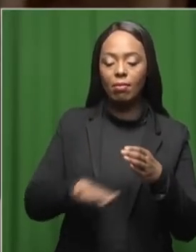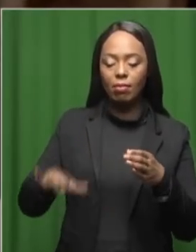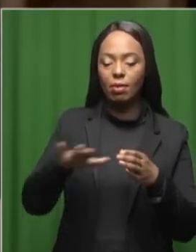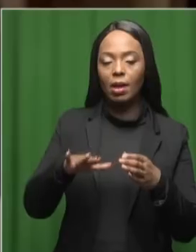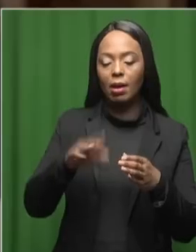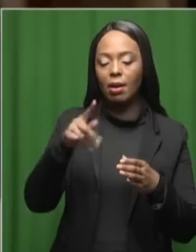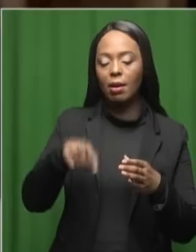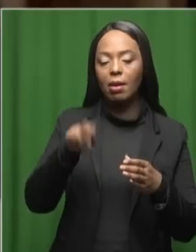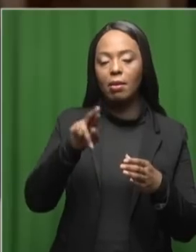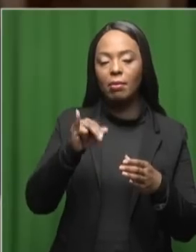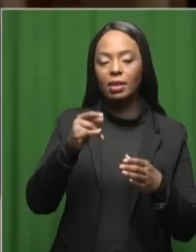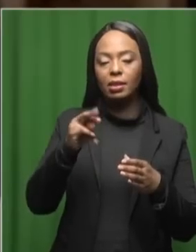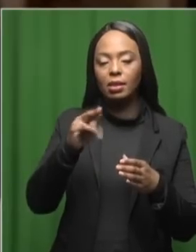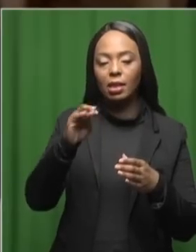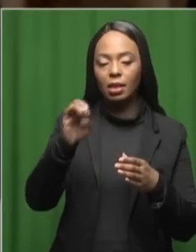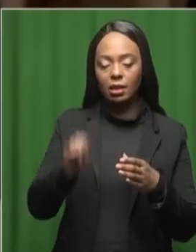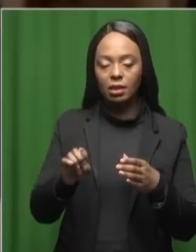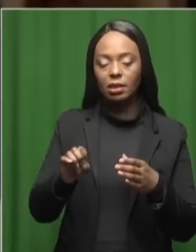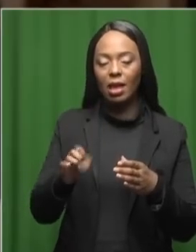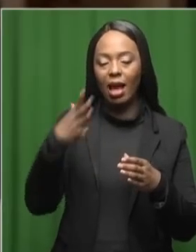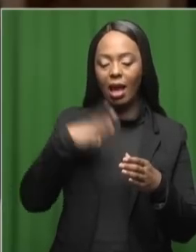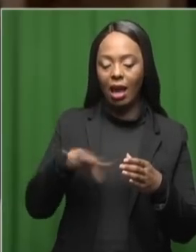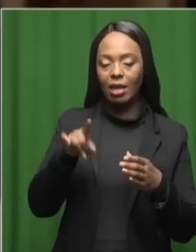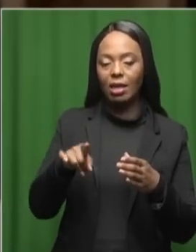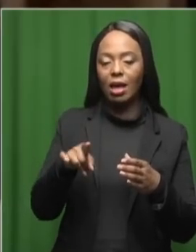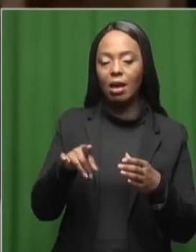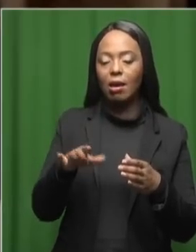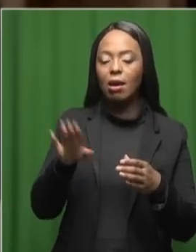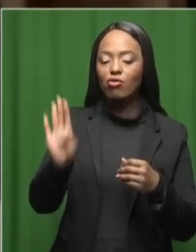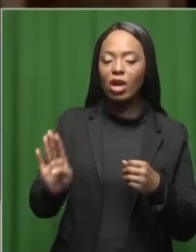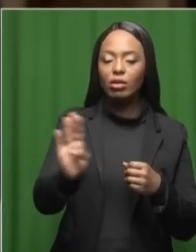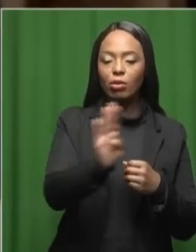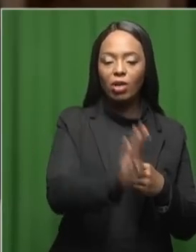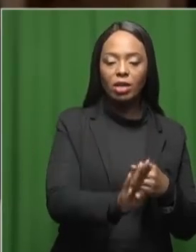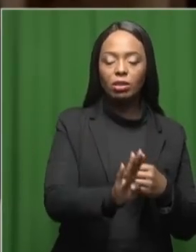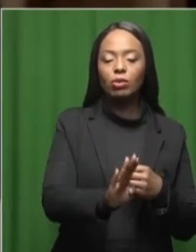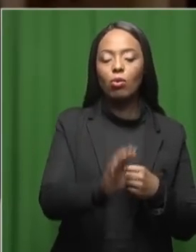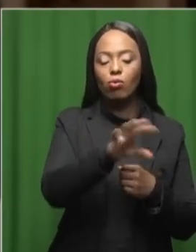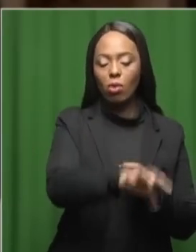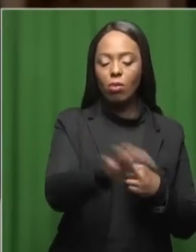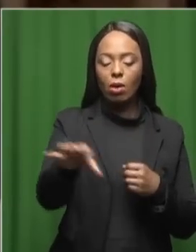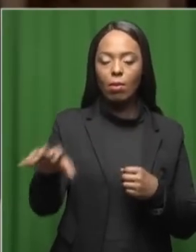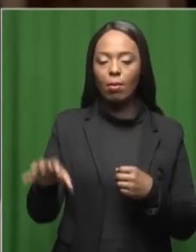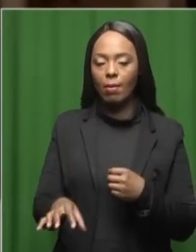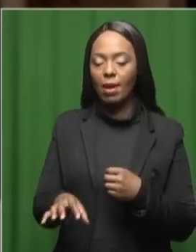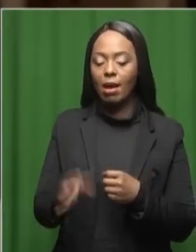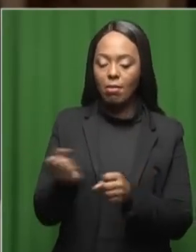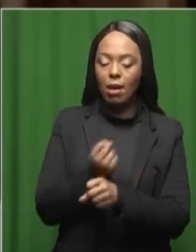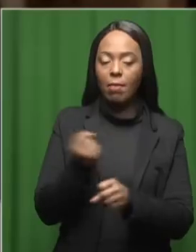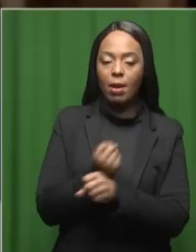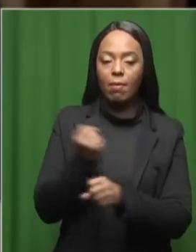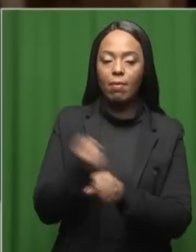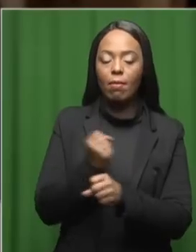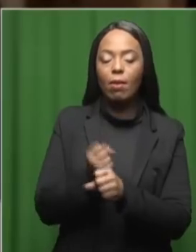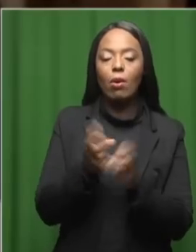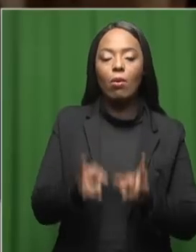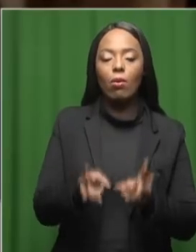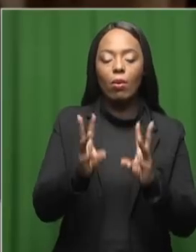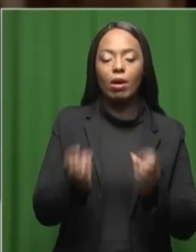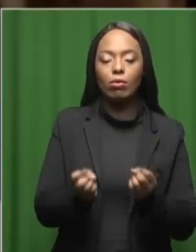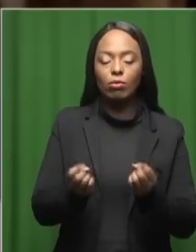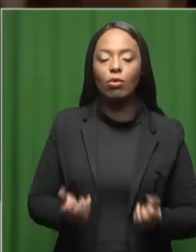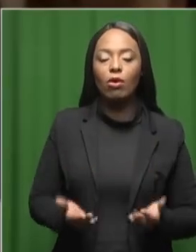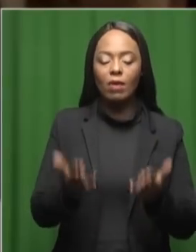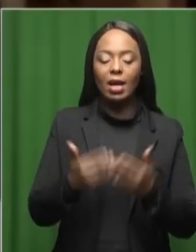department. Amongst many branches that are there, it must function in a manner that